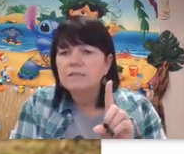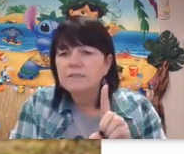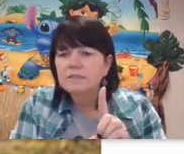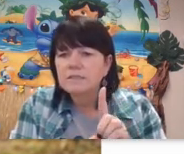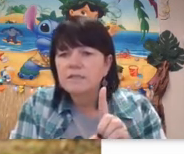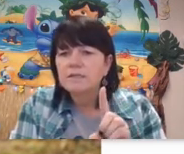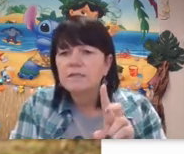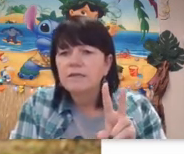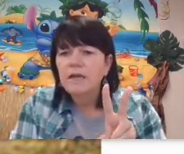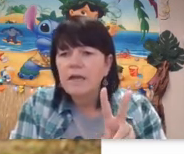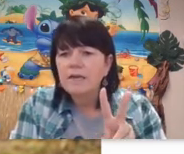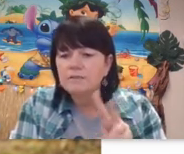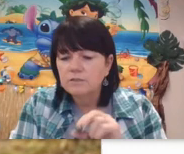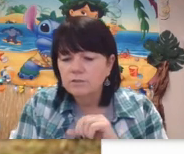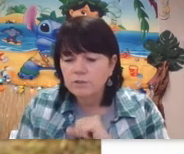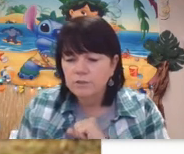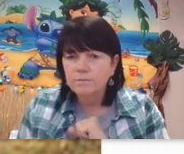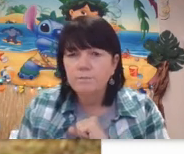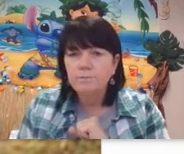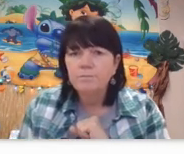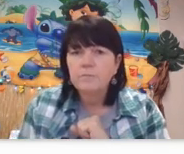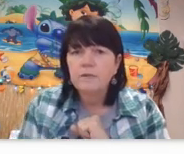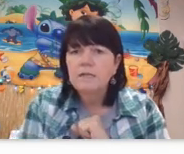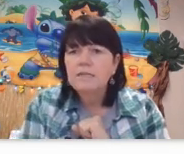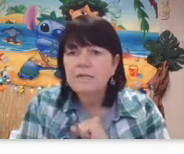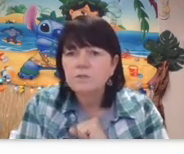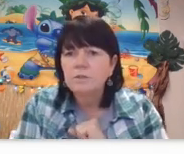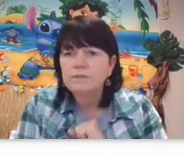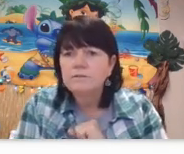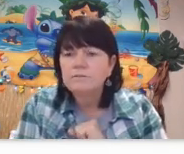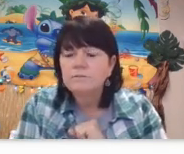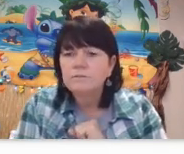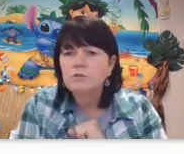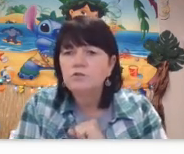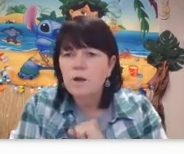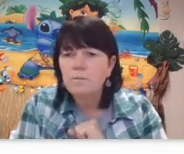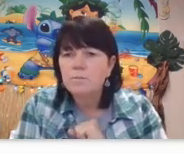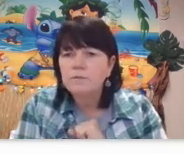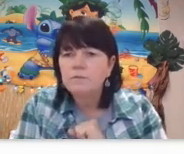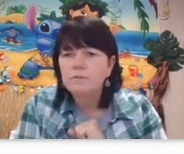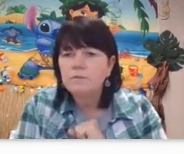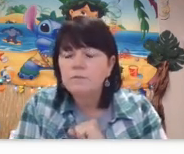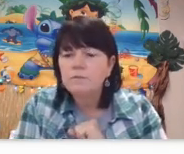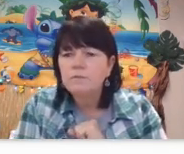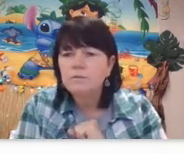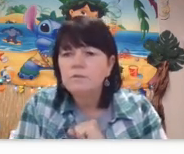Sk-ate. Sk-ate. Good. Last one. Drum.